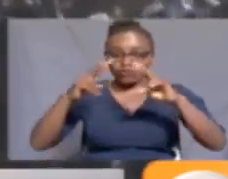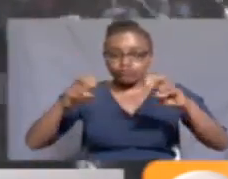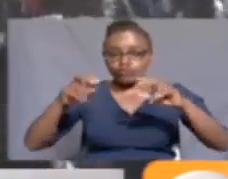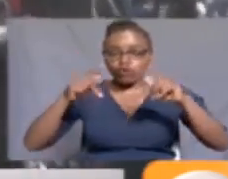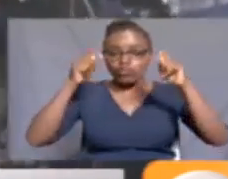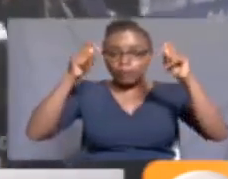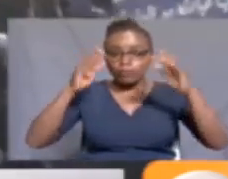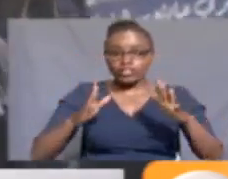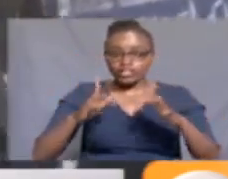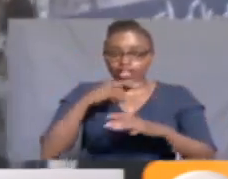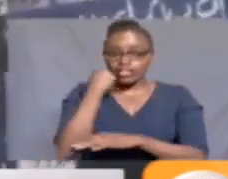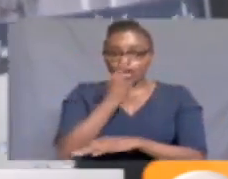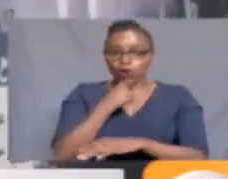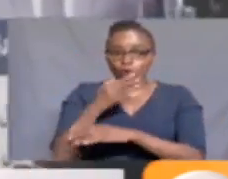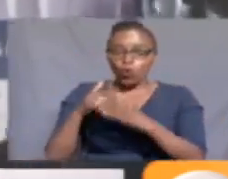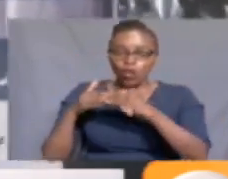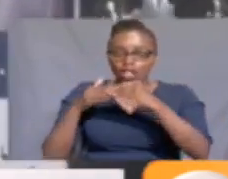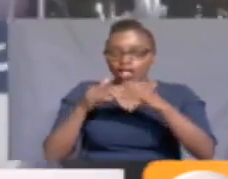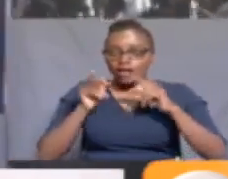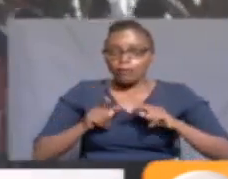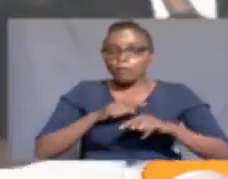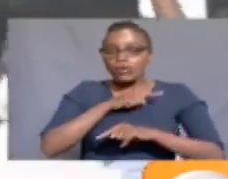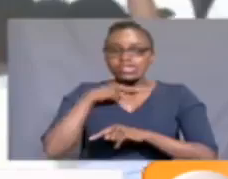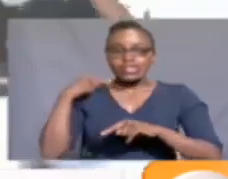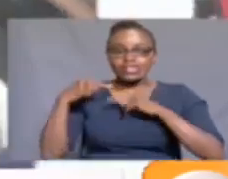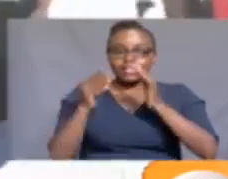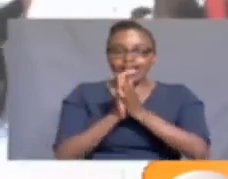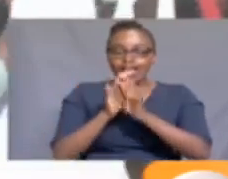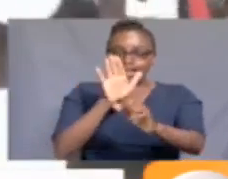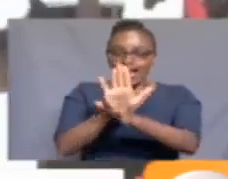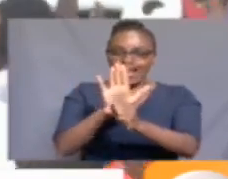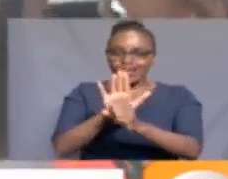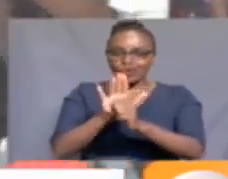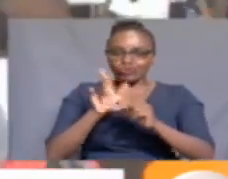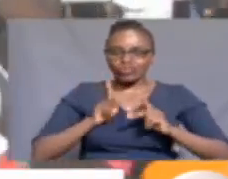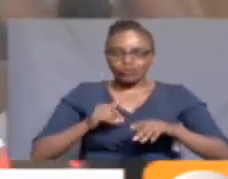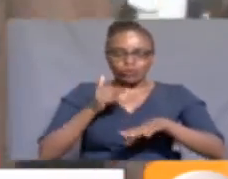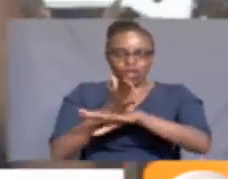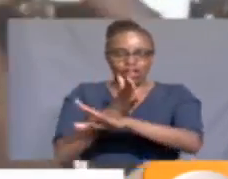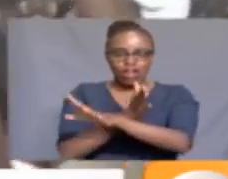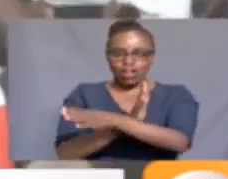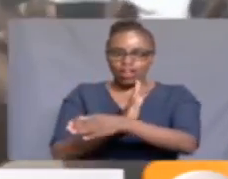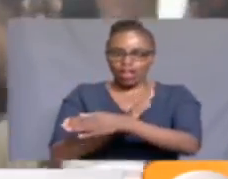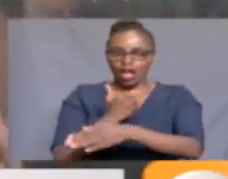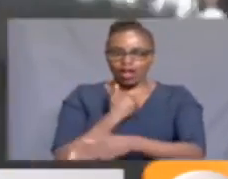on protesters that left dozens killed and hundreds wounded.